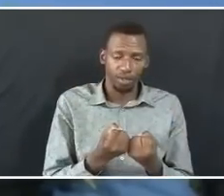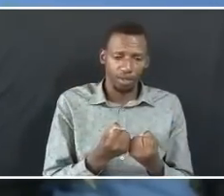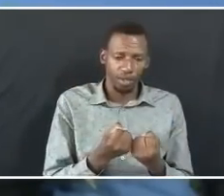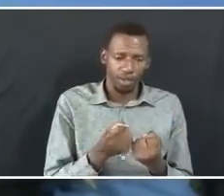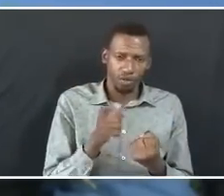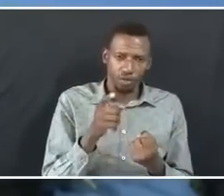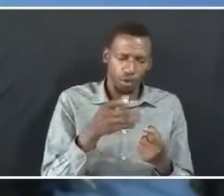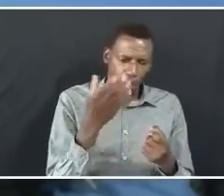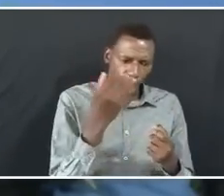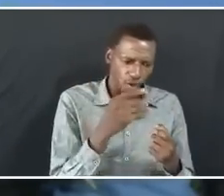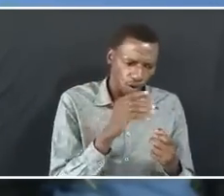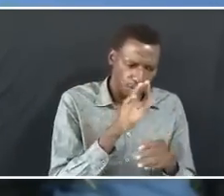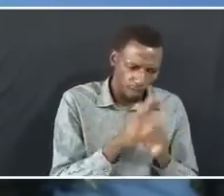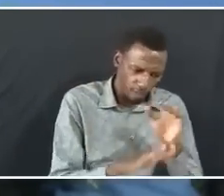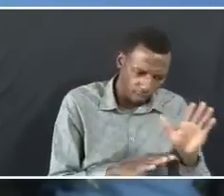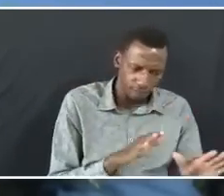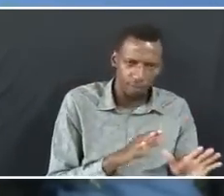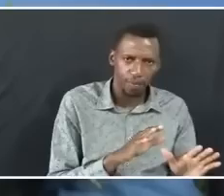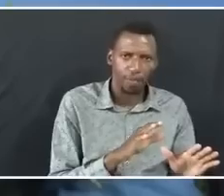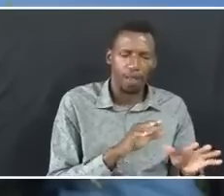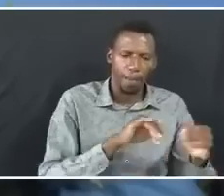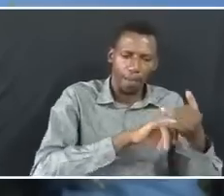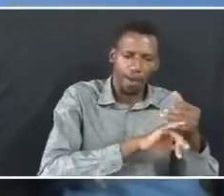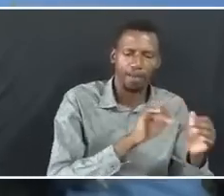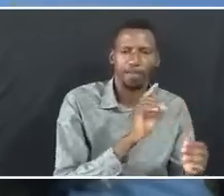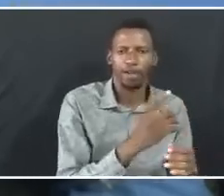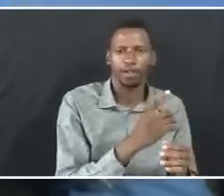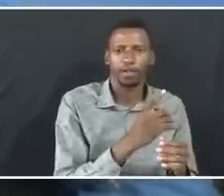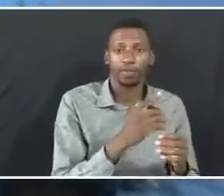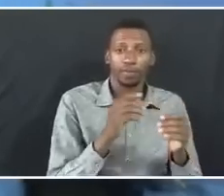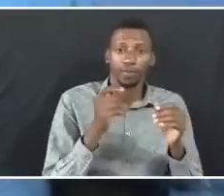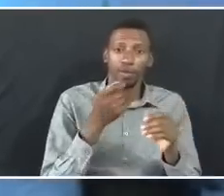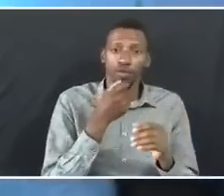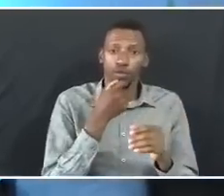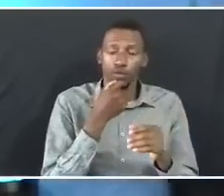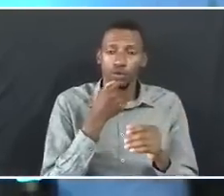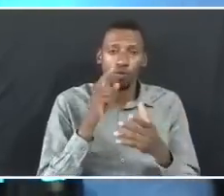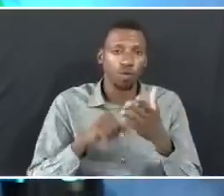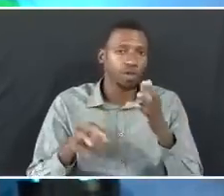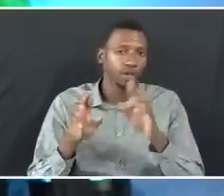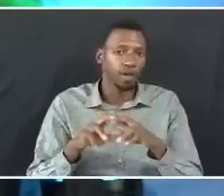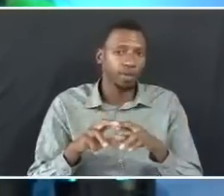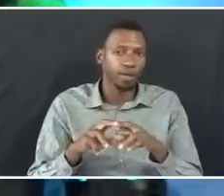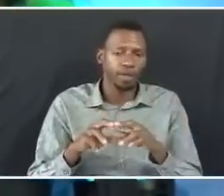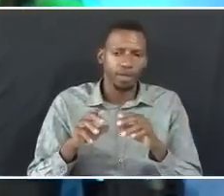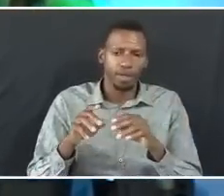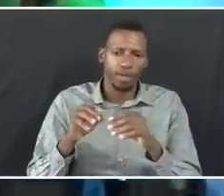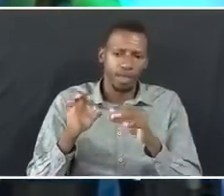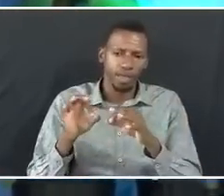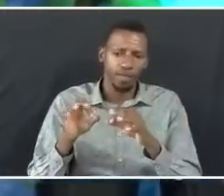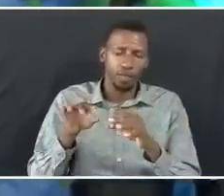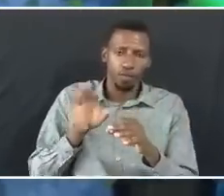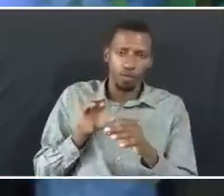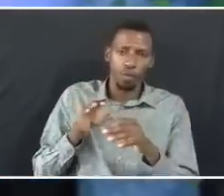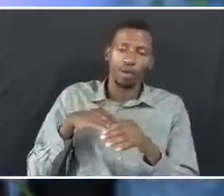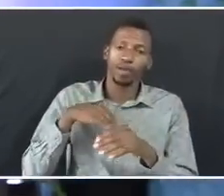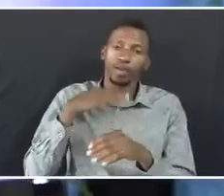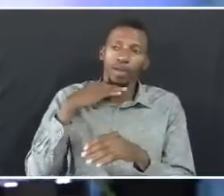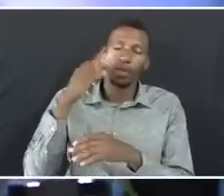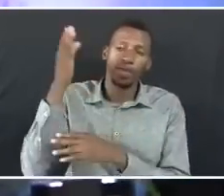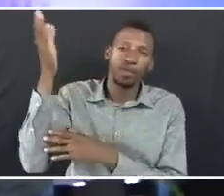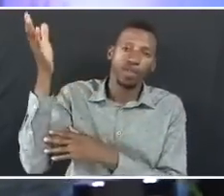what? So, the Luo, what happens? If she dies there, the right to bury